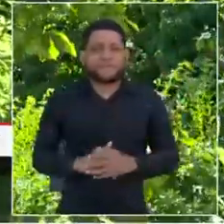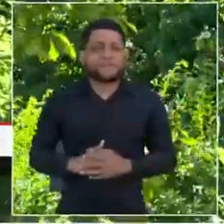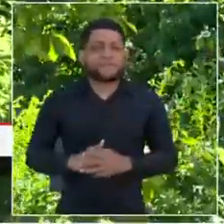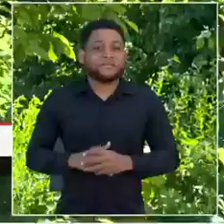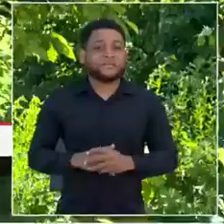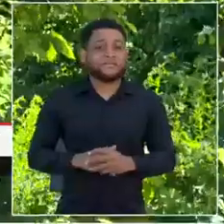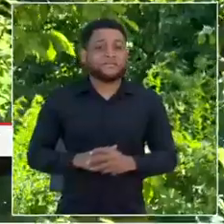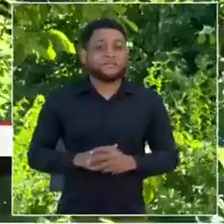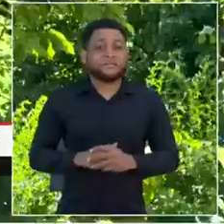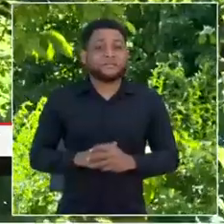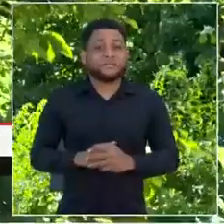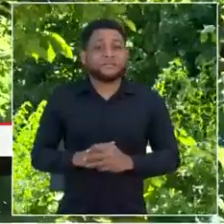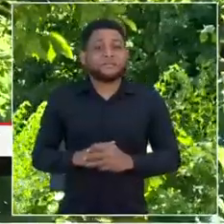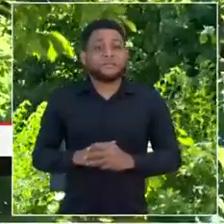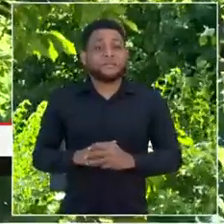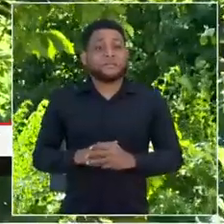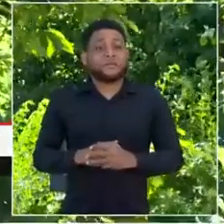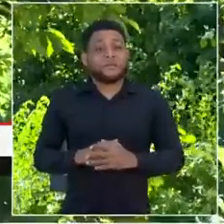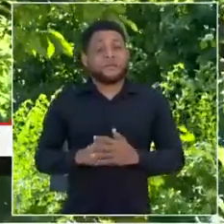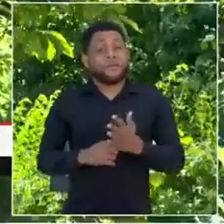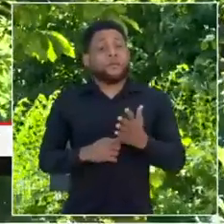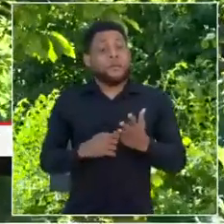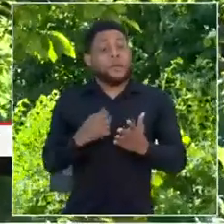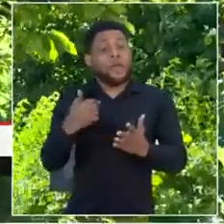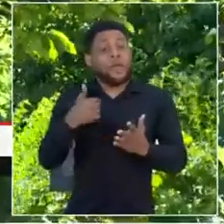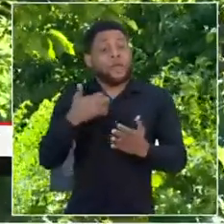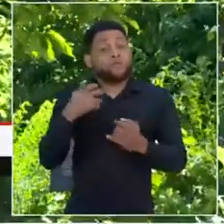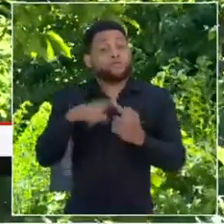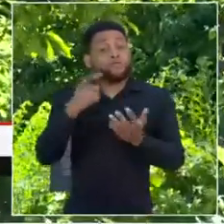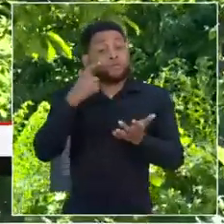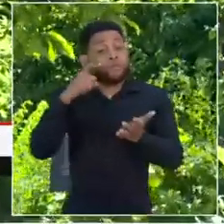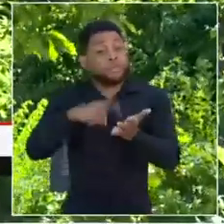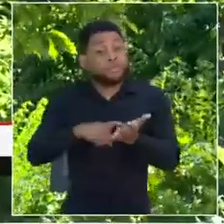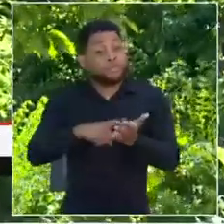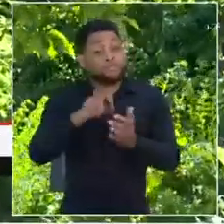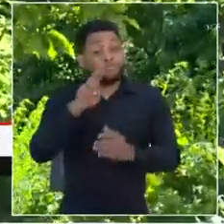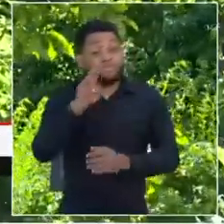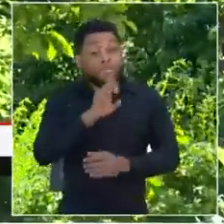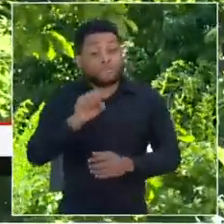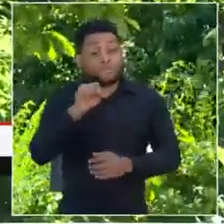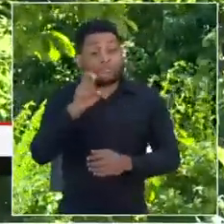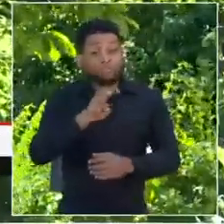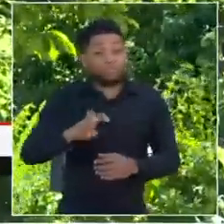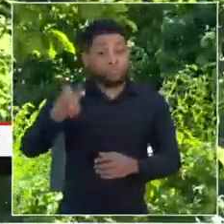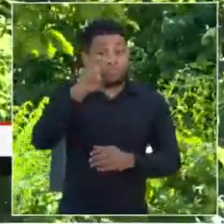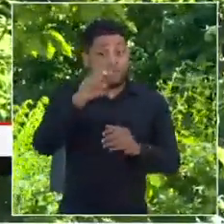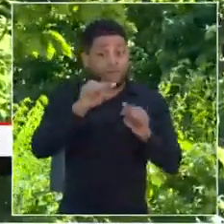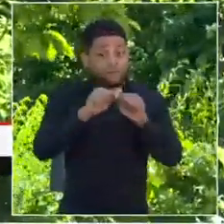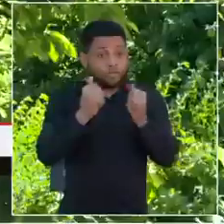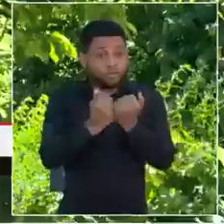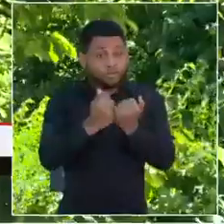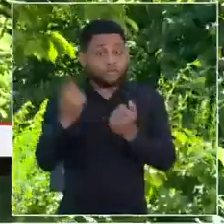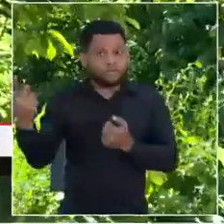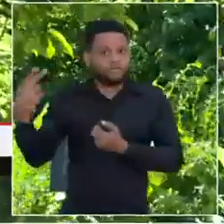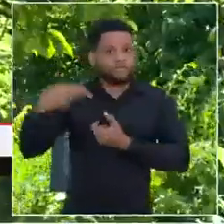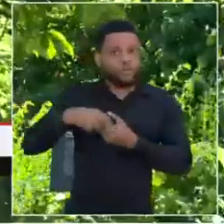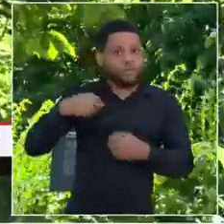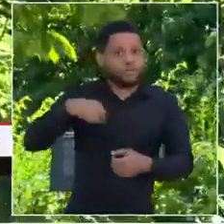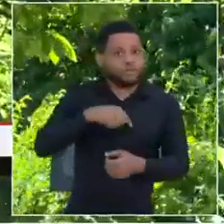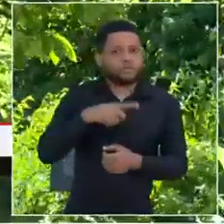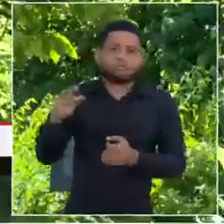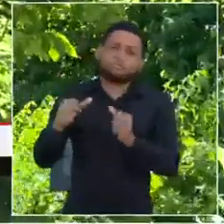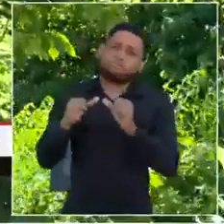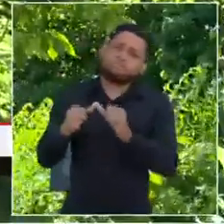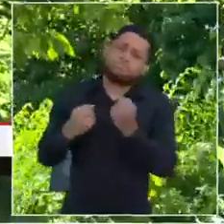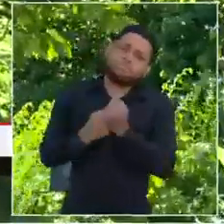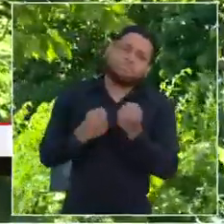I too want to recognize the U.S. Travel Association, who joins us, who advocates for